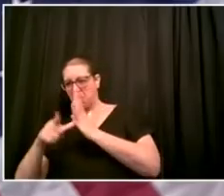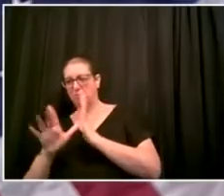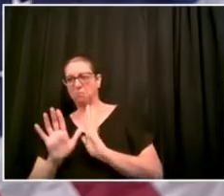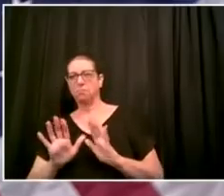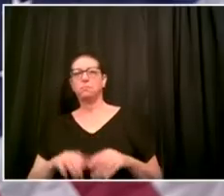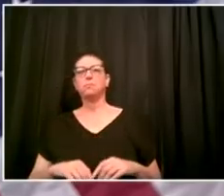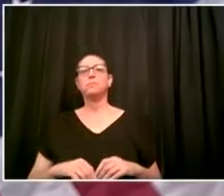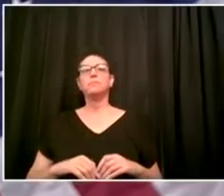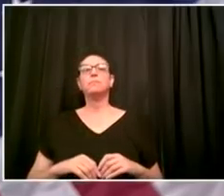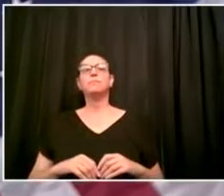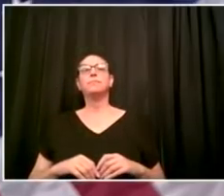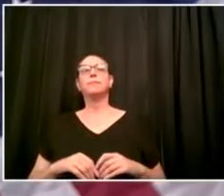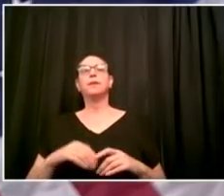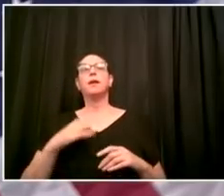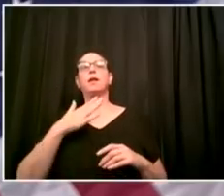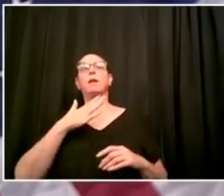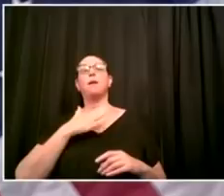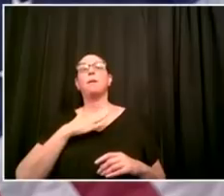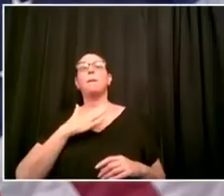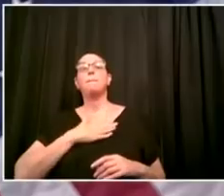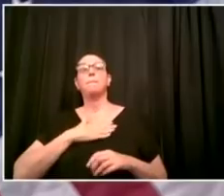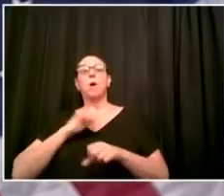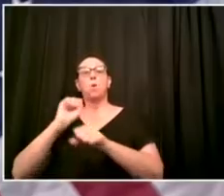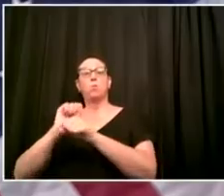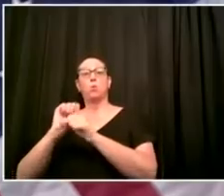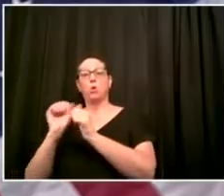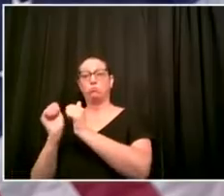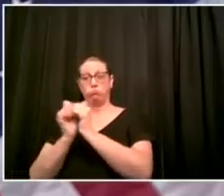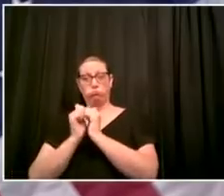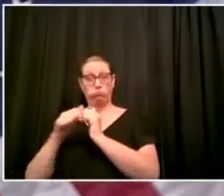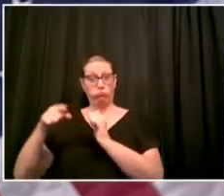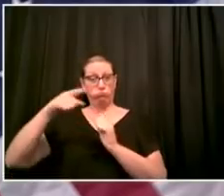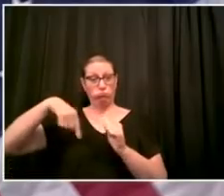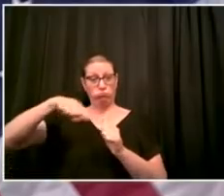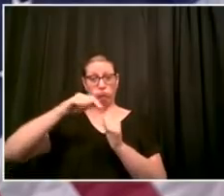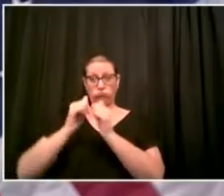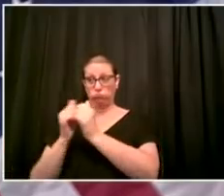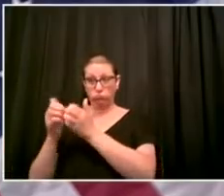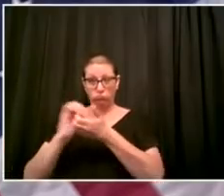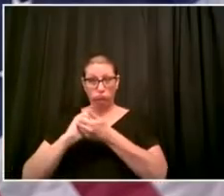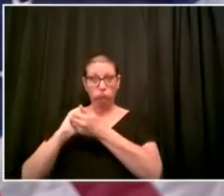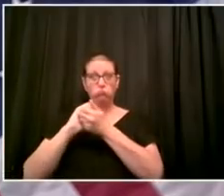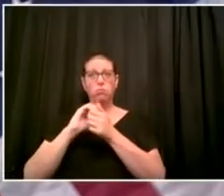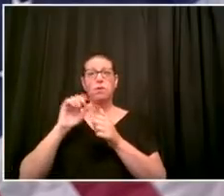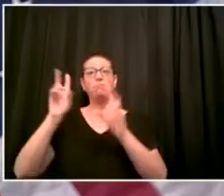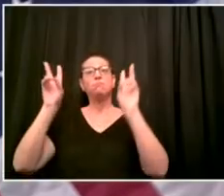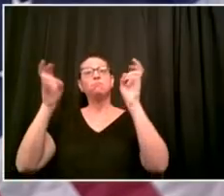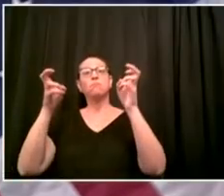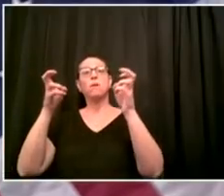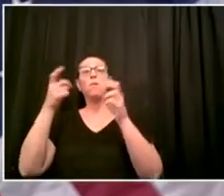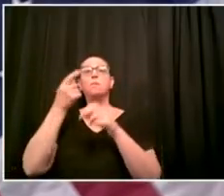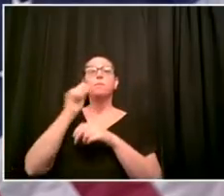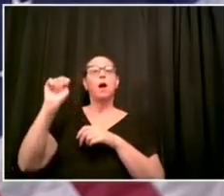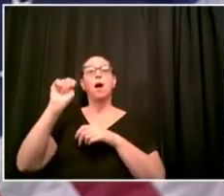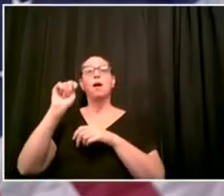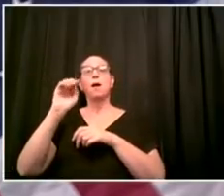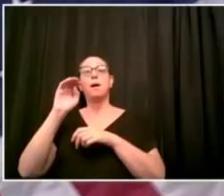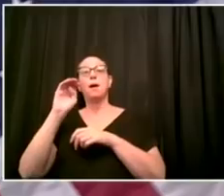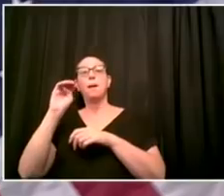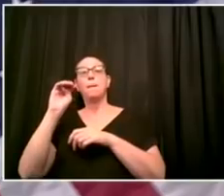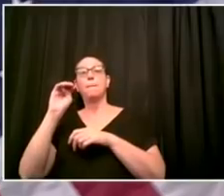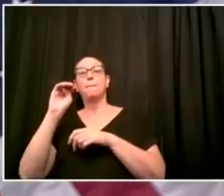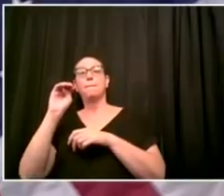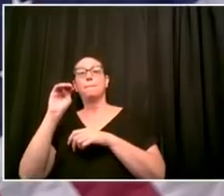very closely with the monitor throughout. This is the administration that settled the stop and frisk case. We've done very productive work